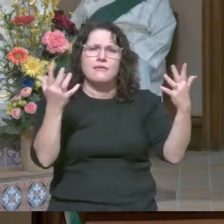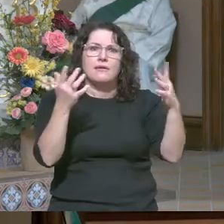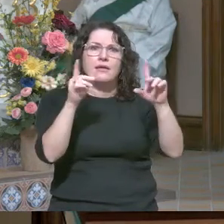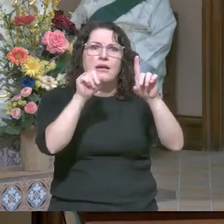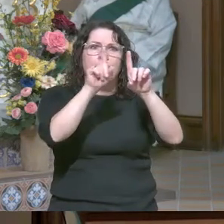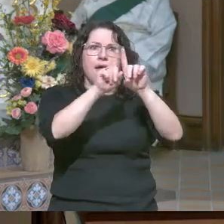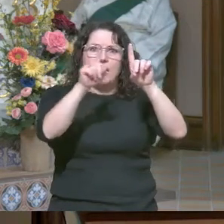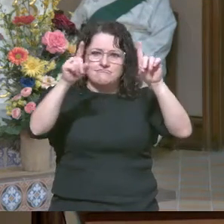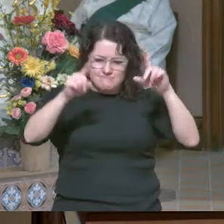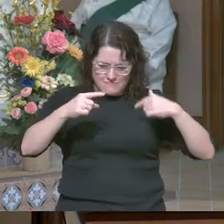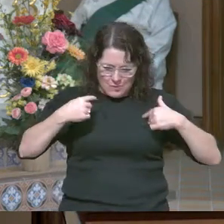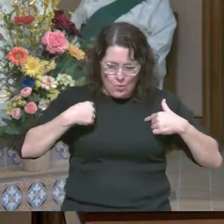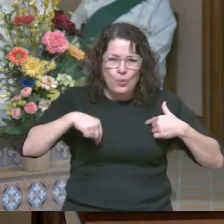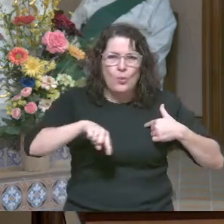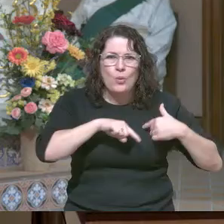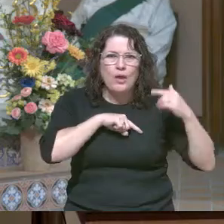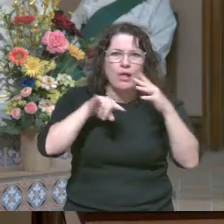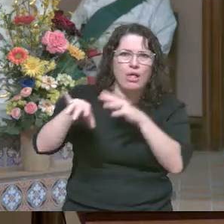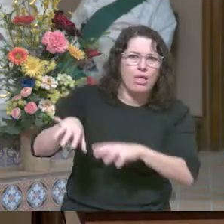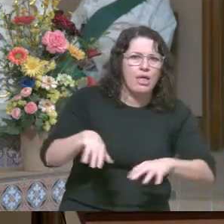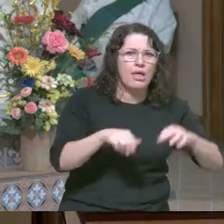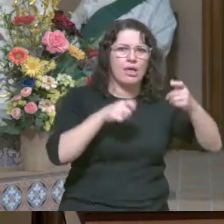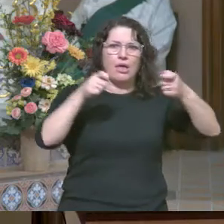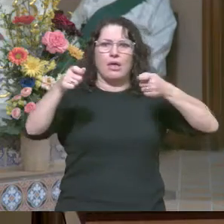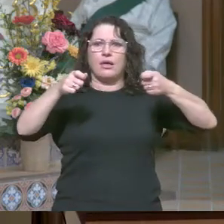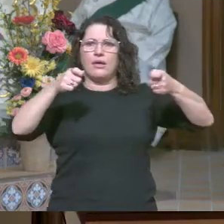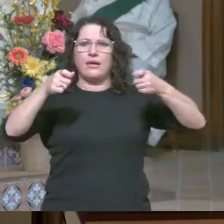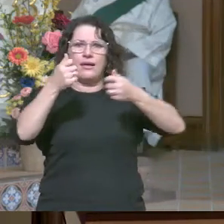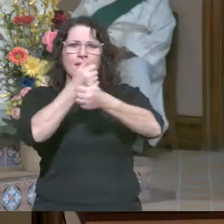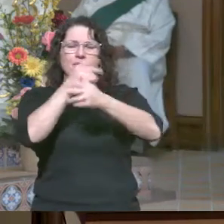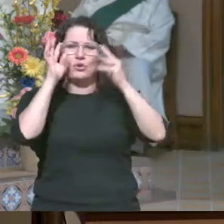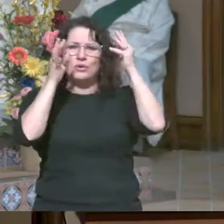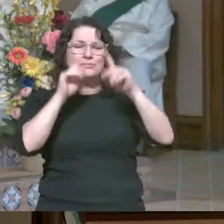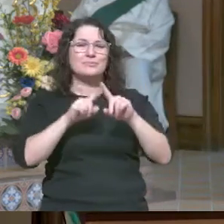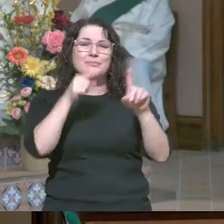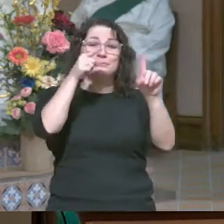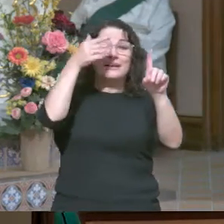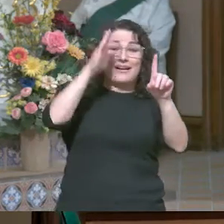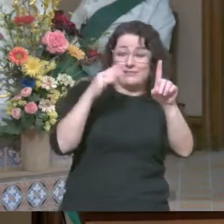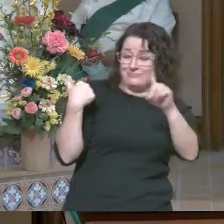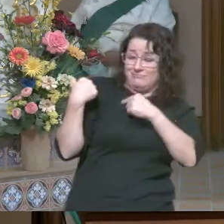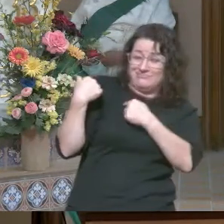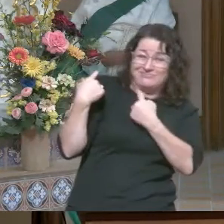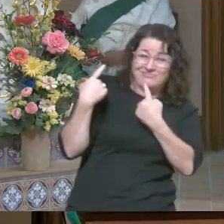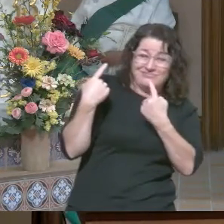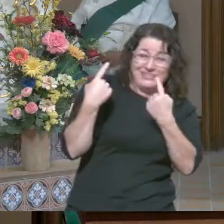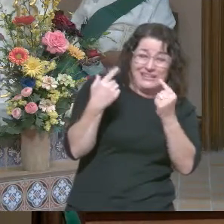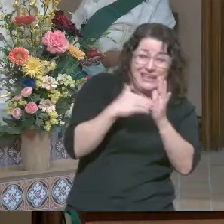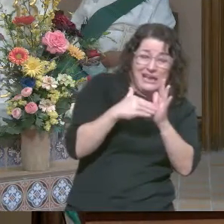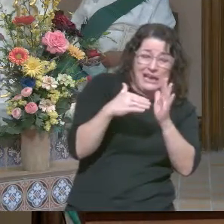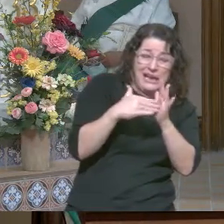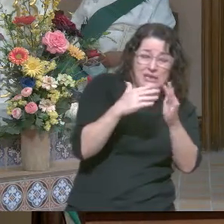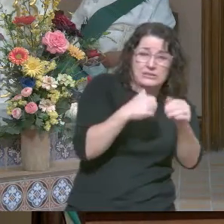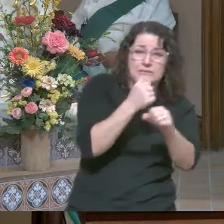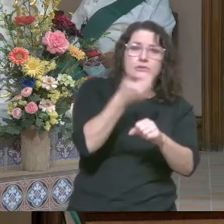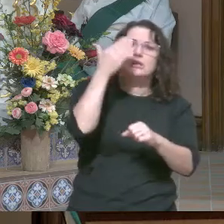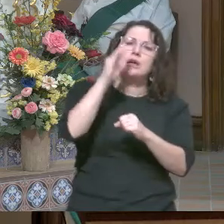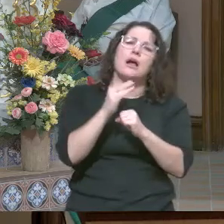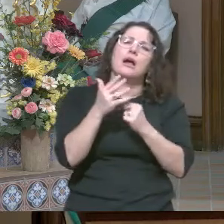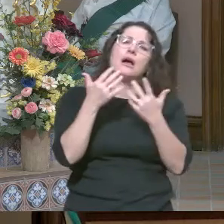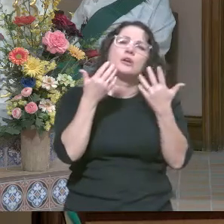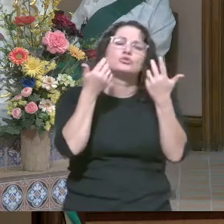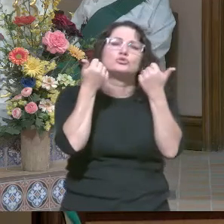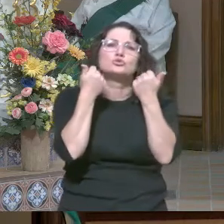at the very apex of all creation, but this is a God who is constantly, through salvation history, reaching out to us, reaching out